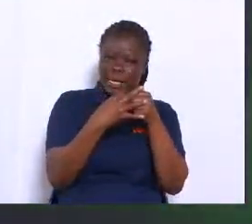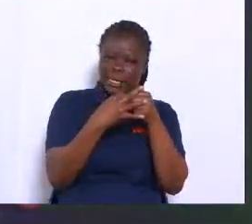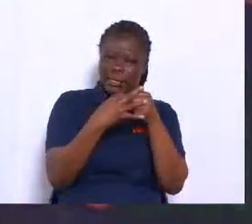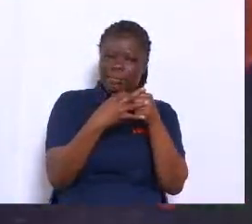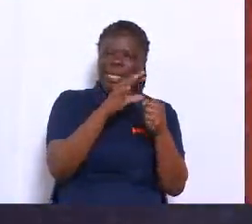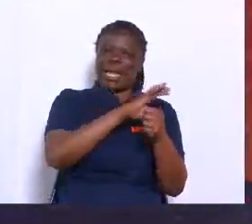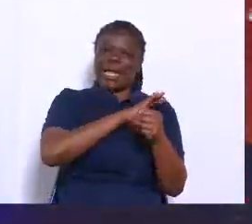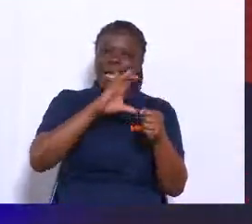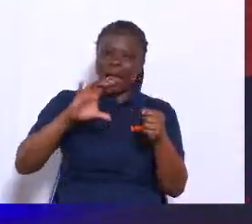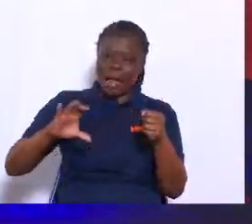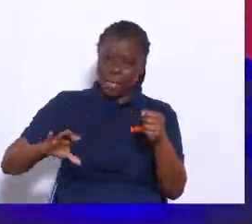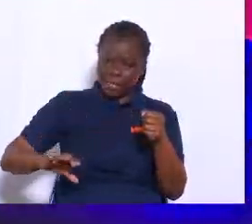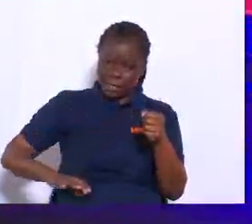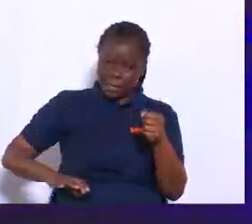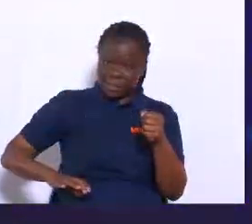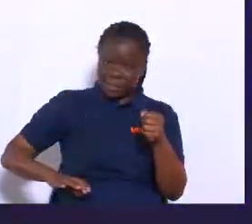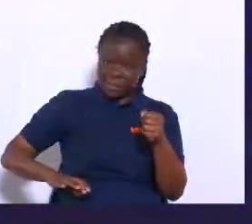Christ